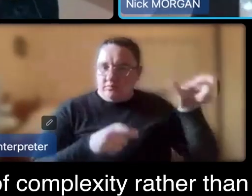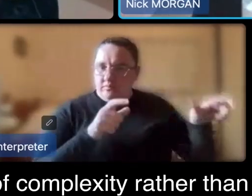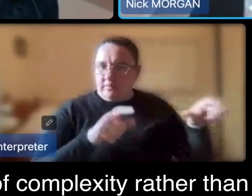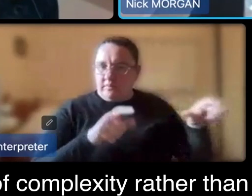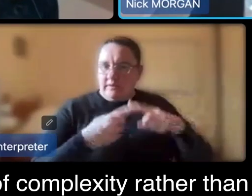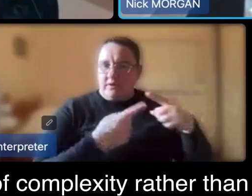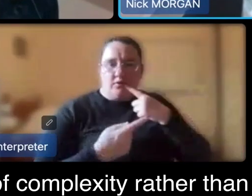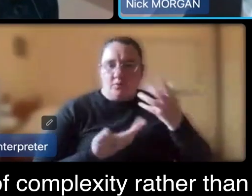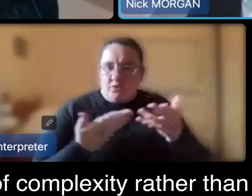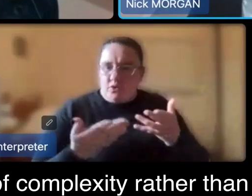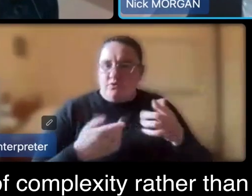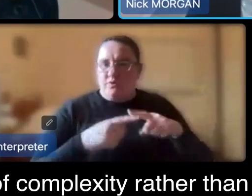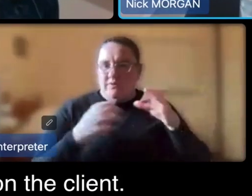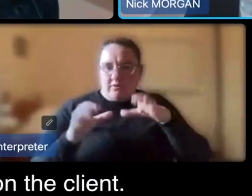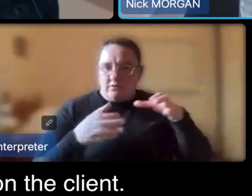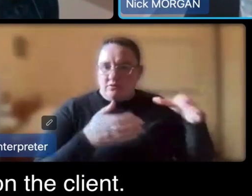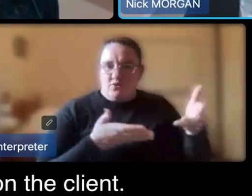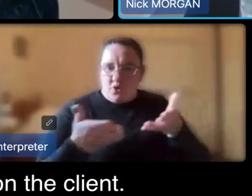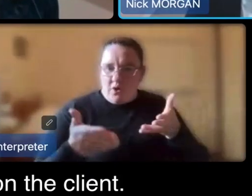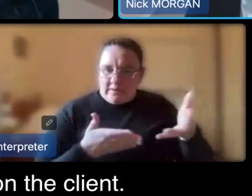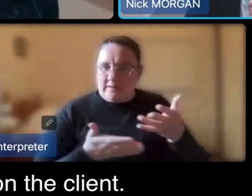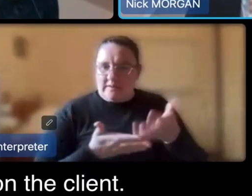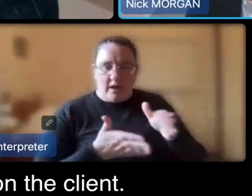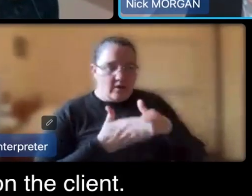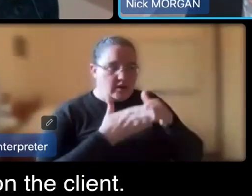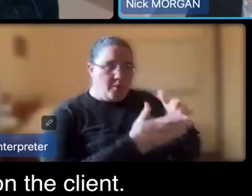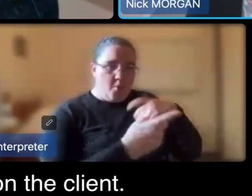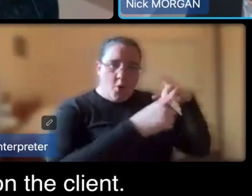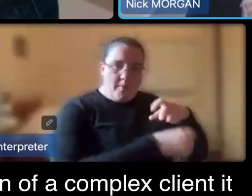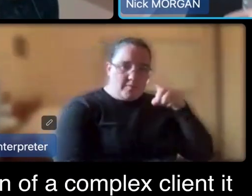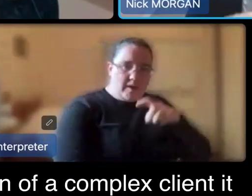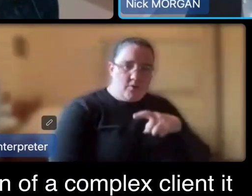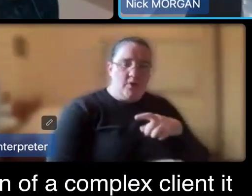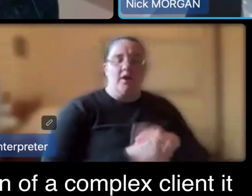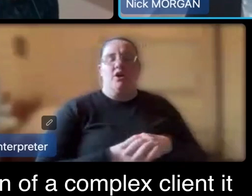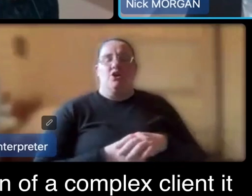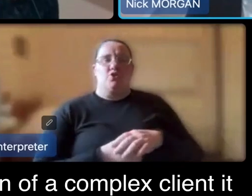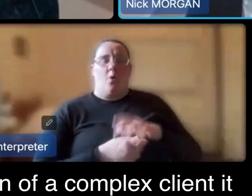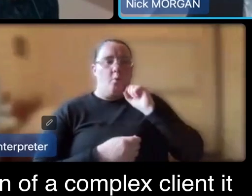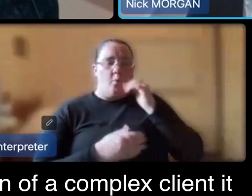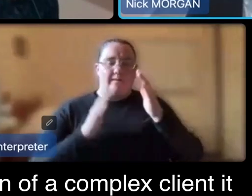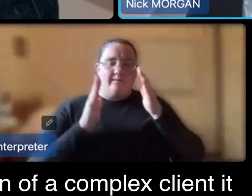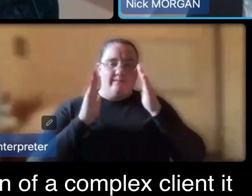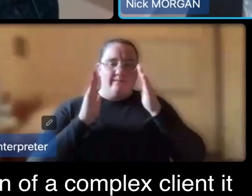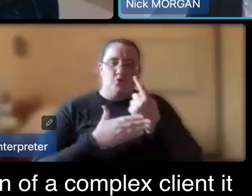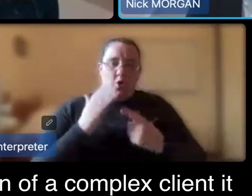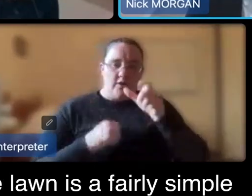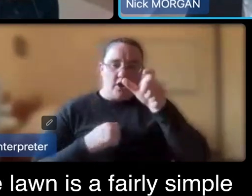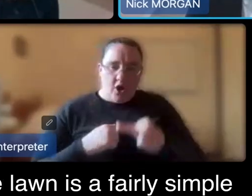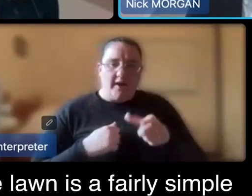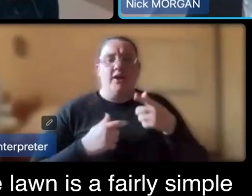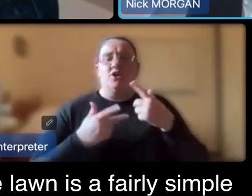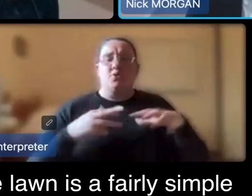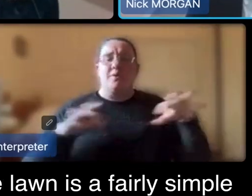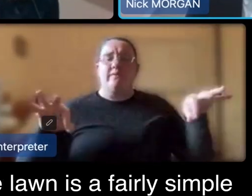move through the spectrum of complexity rather than entirely focused on the client. So if you're mowing the lawn of a complex client, it may